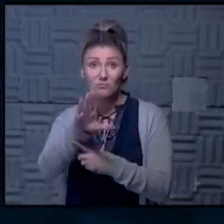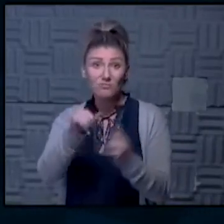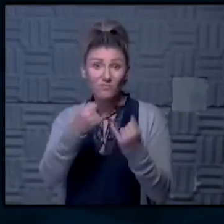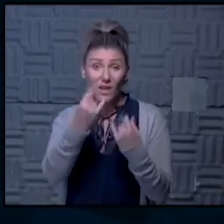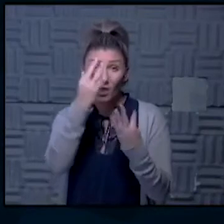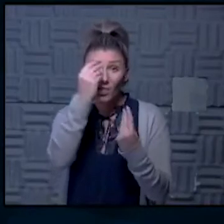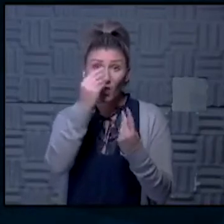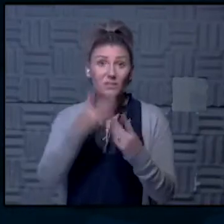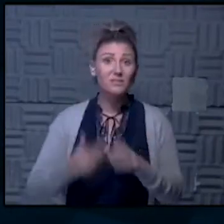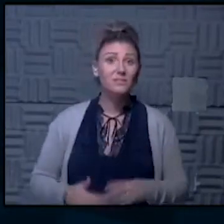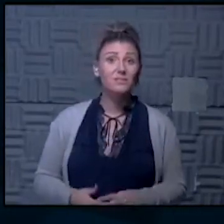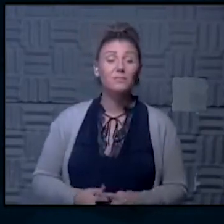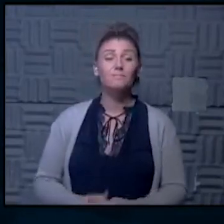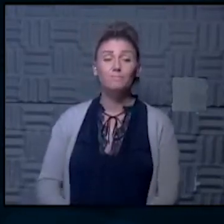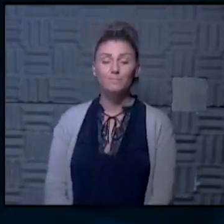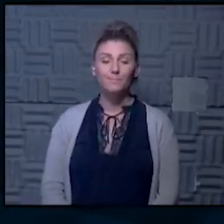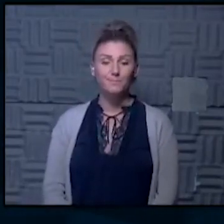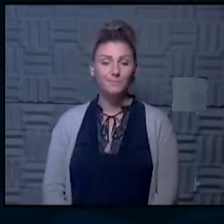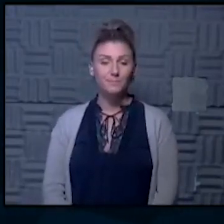Hays?